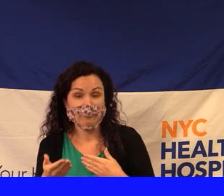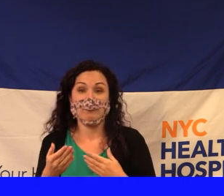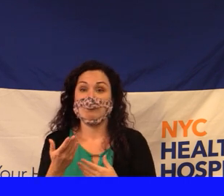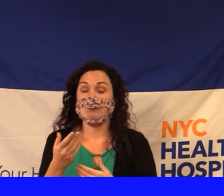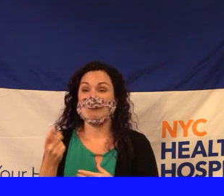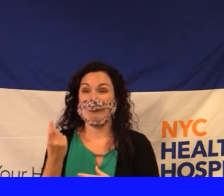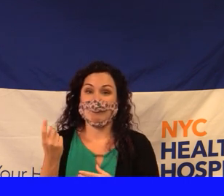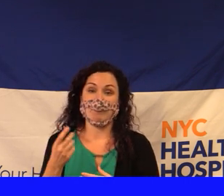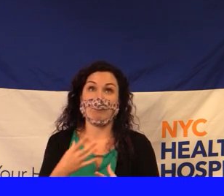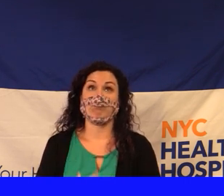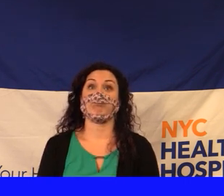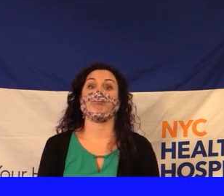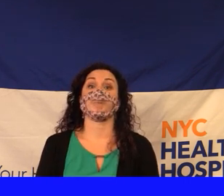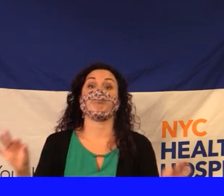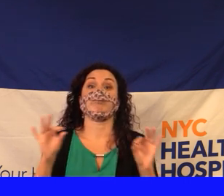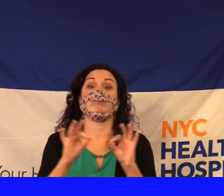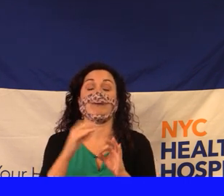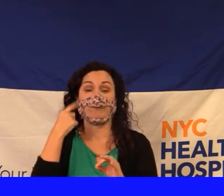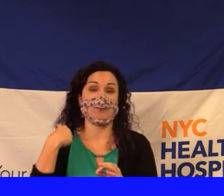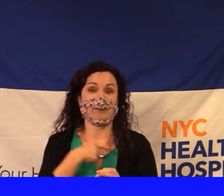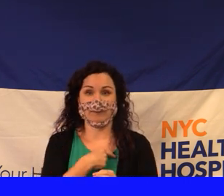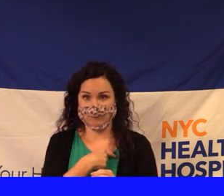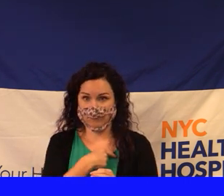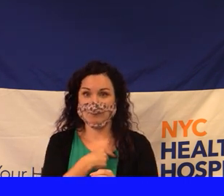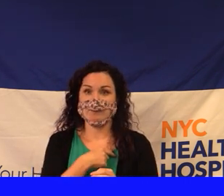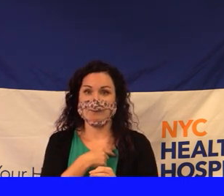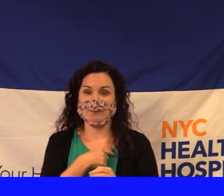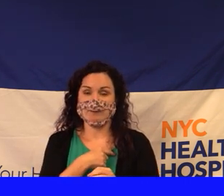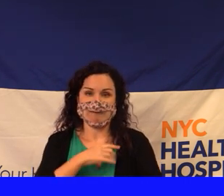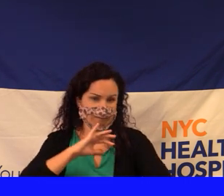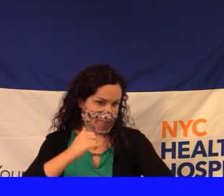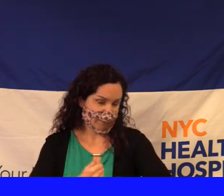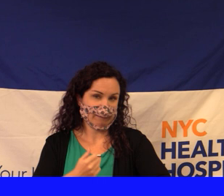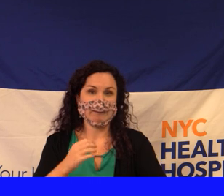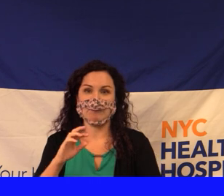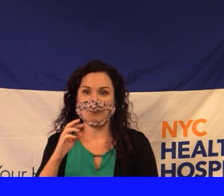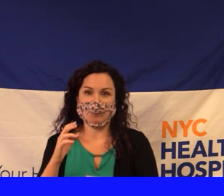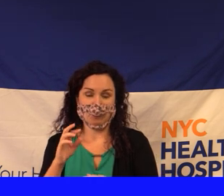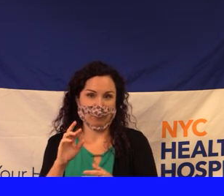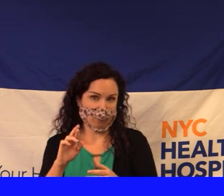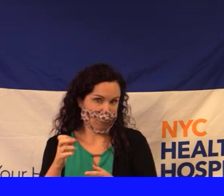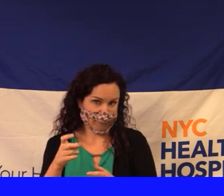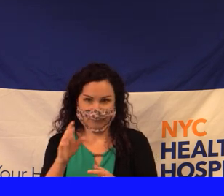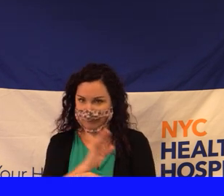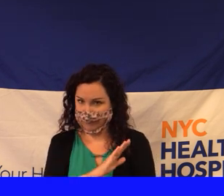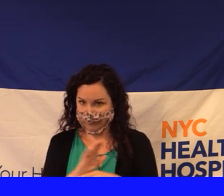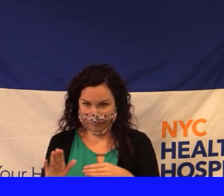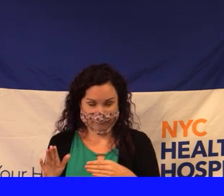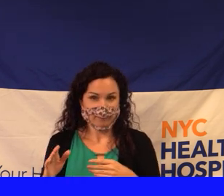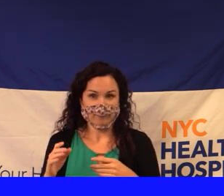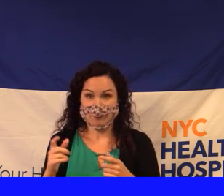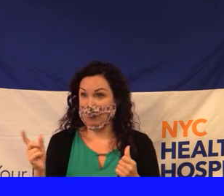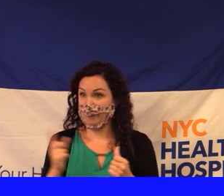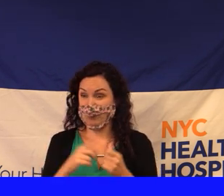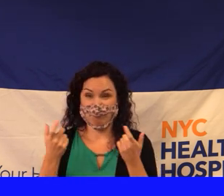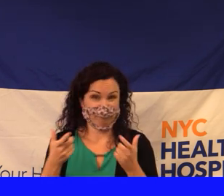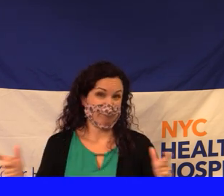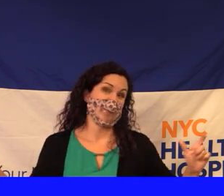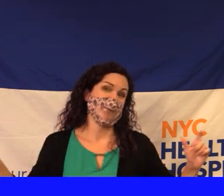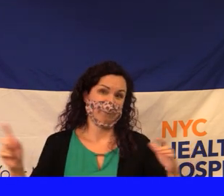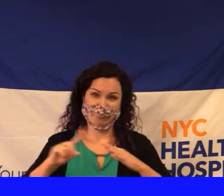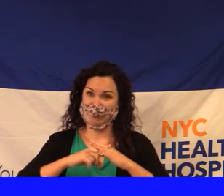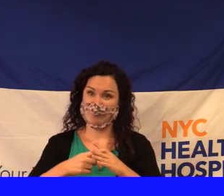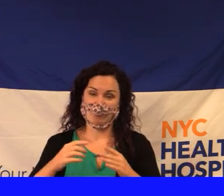So again, this is something that is very important and a foundation to our business of pharmacy and our very first large initiative that we're putting